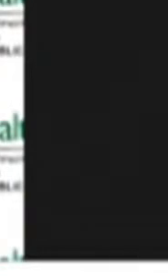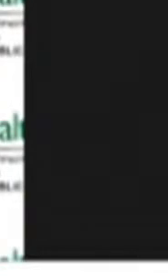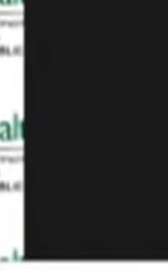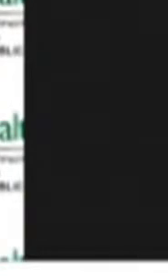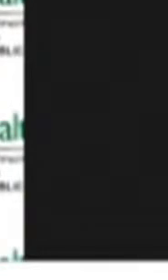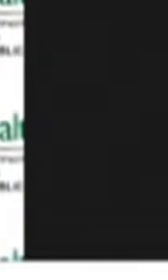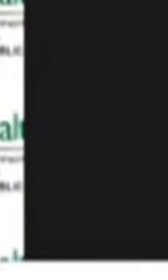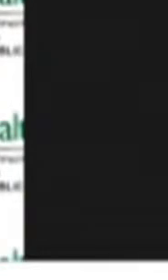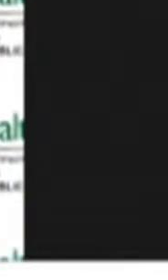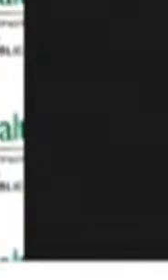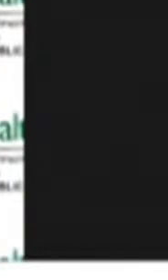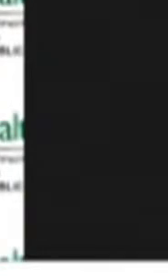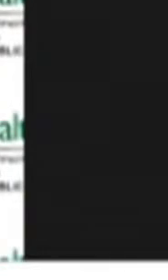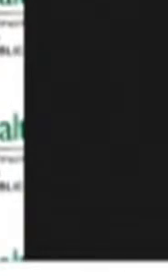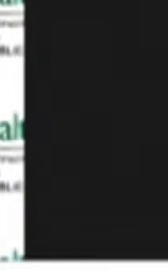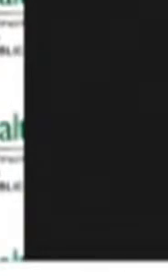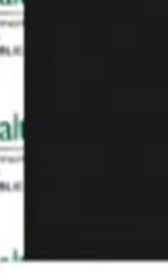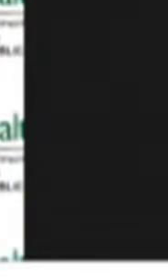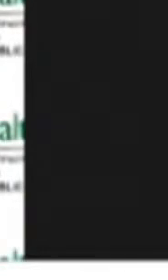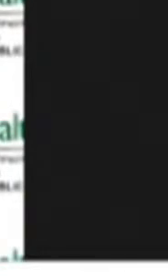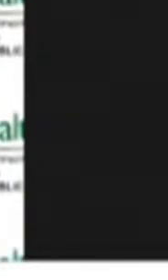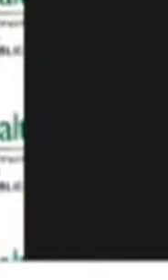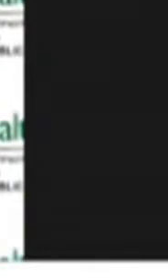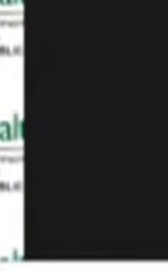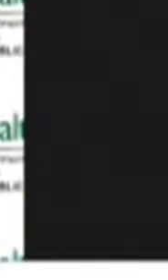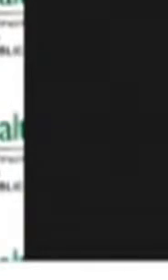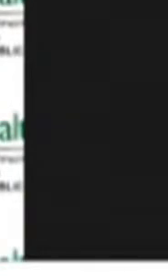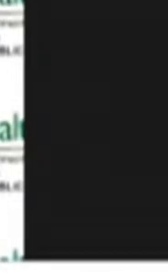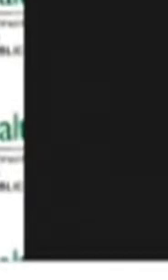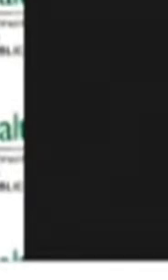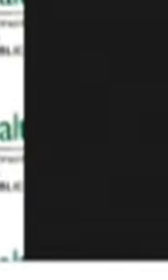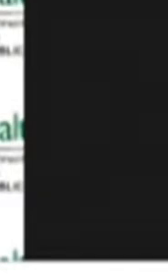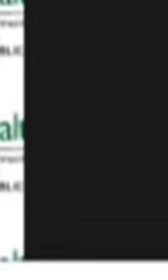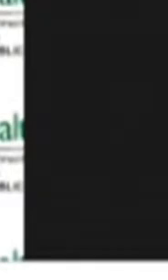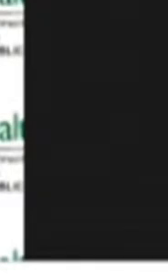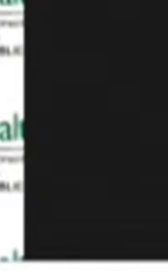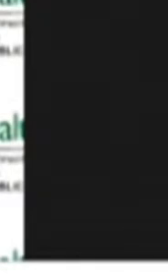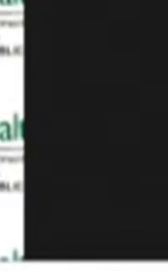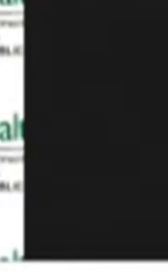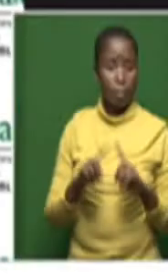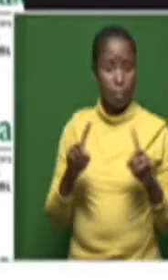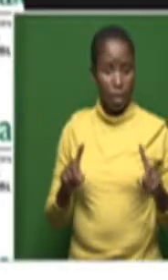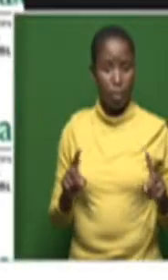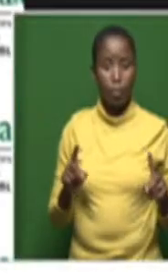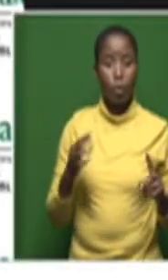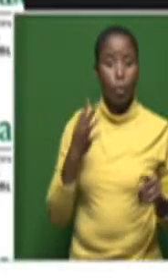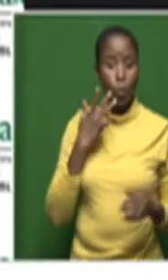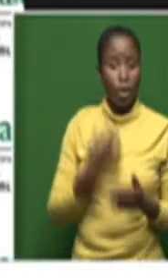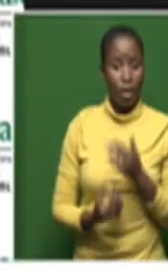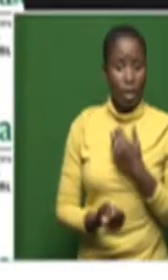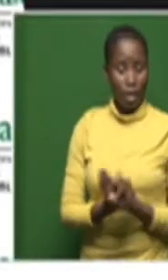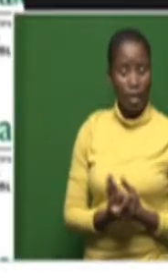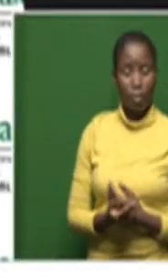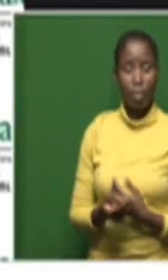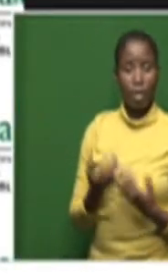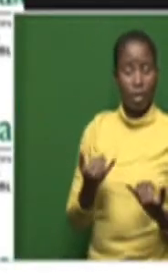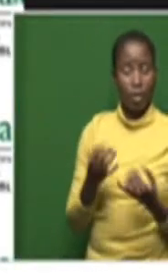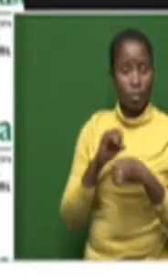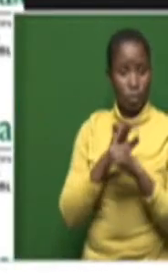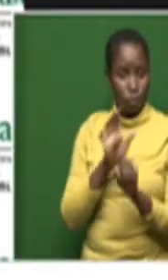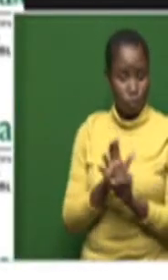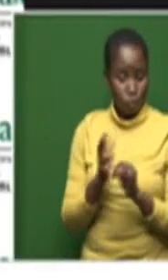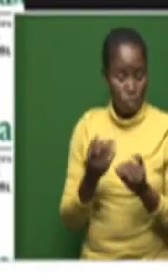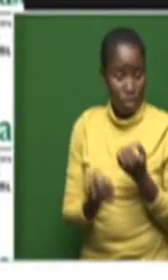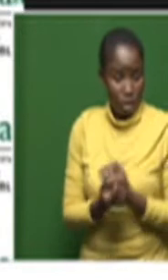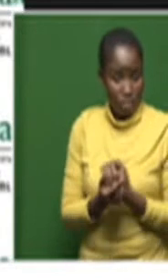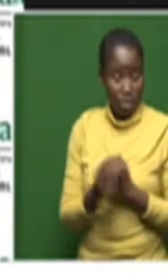also hesitant to take vaccine, but after she became a victim of this pandemic, she's going to share with